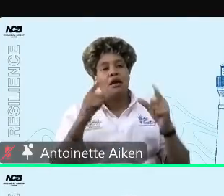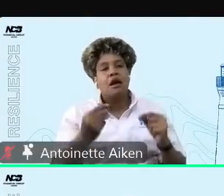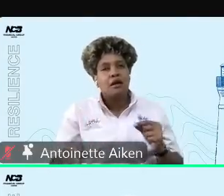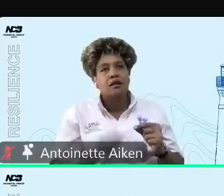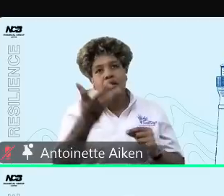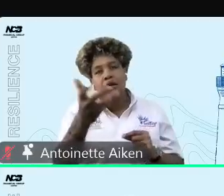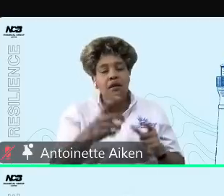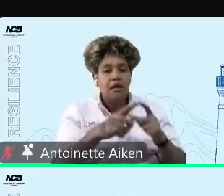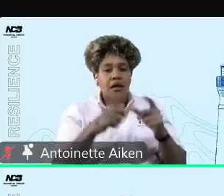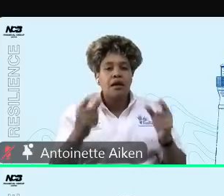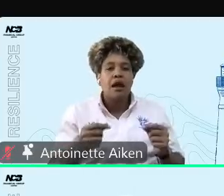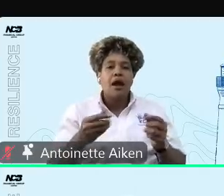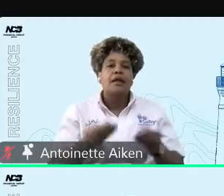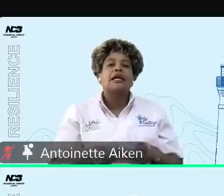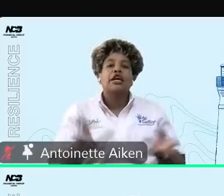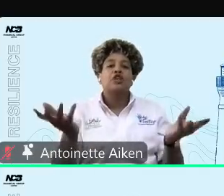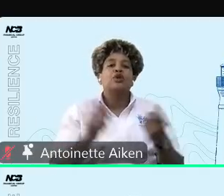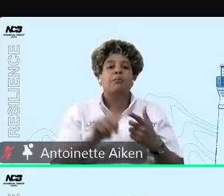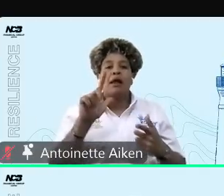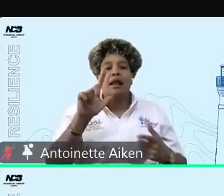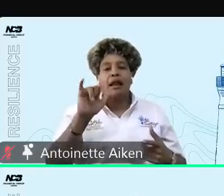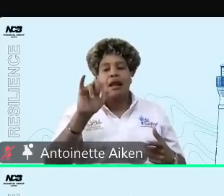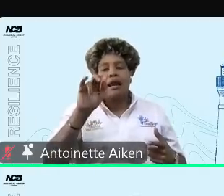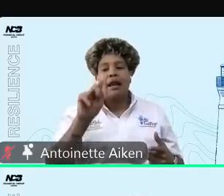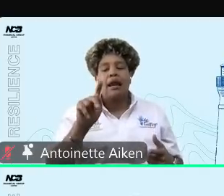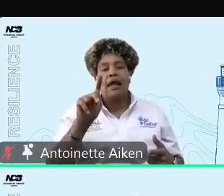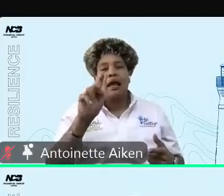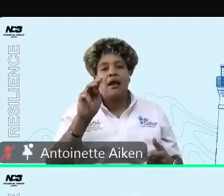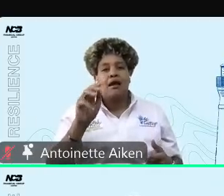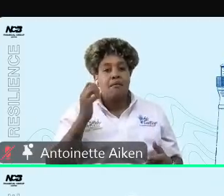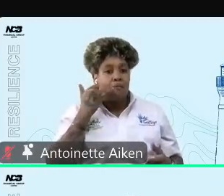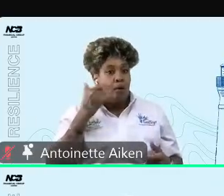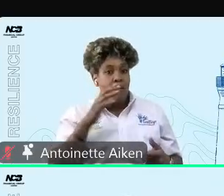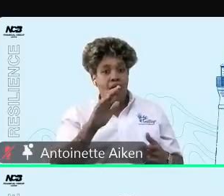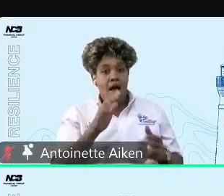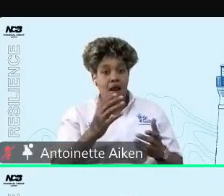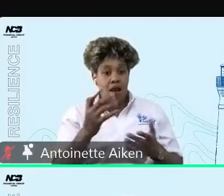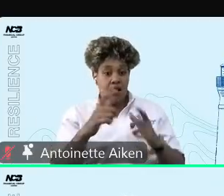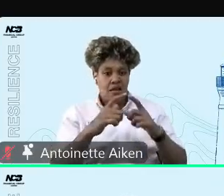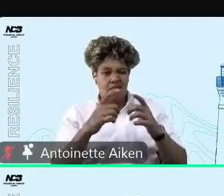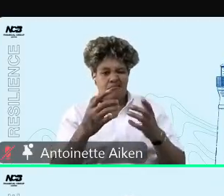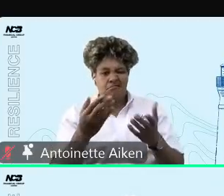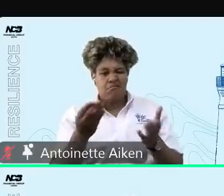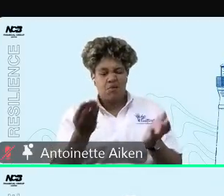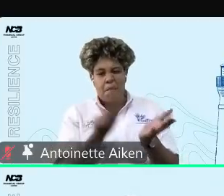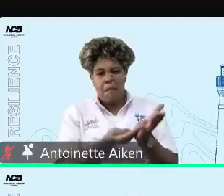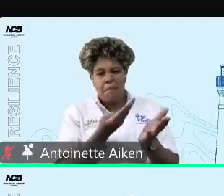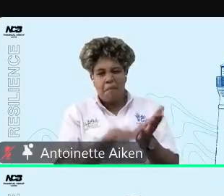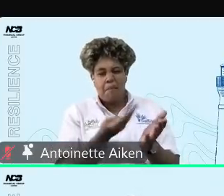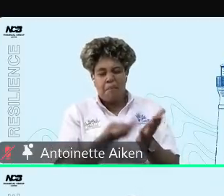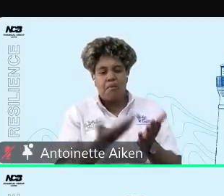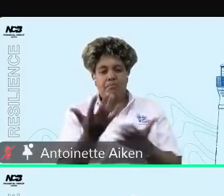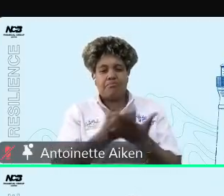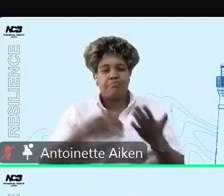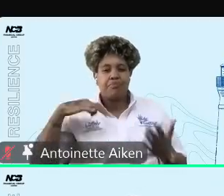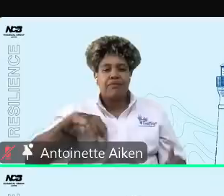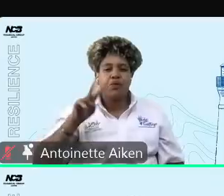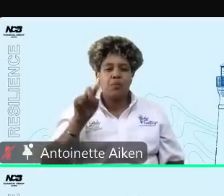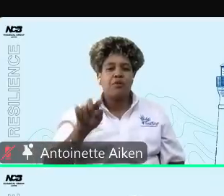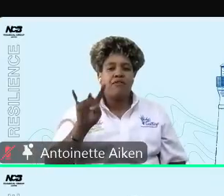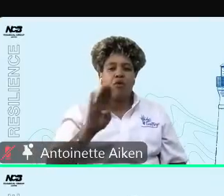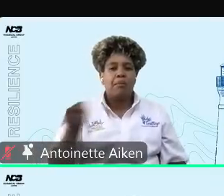as well as the Link mobile wallet, generated operating profits of 2.4 billion, improving